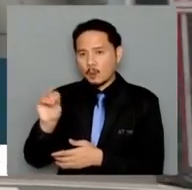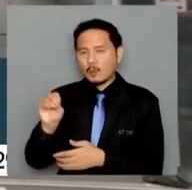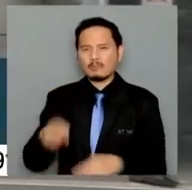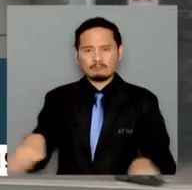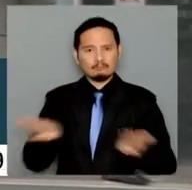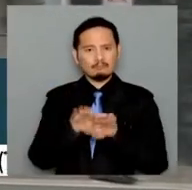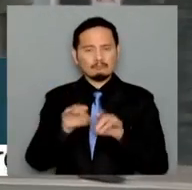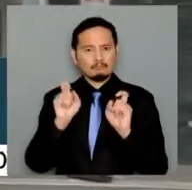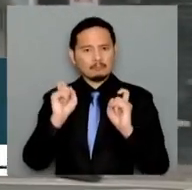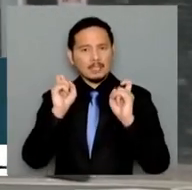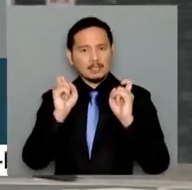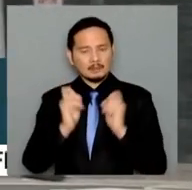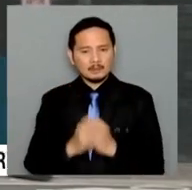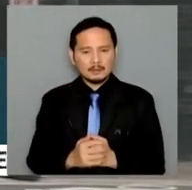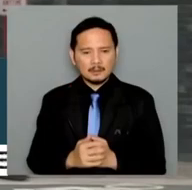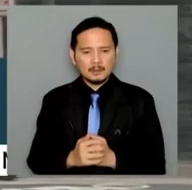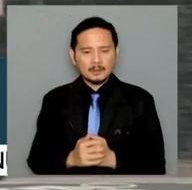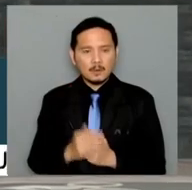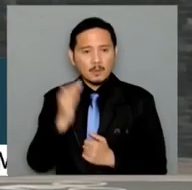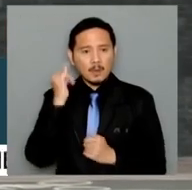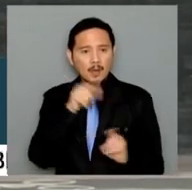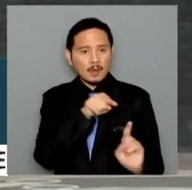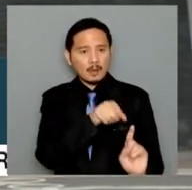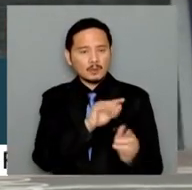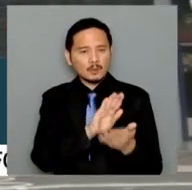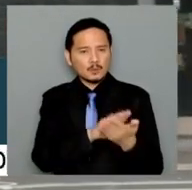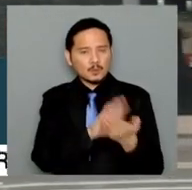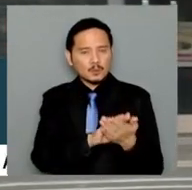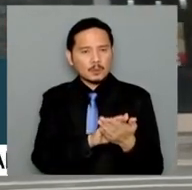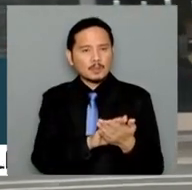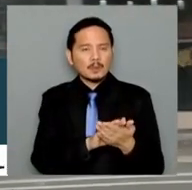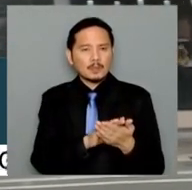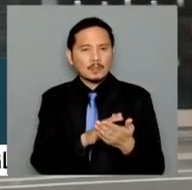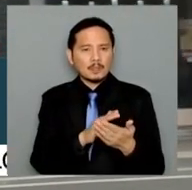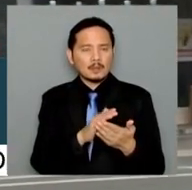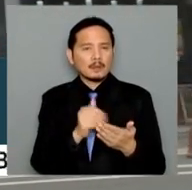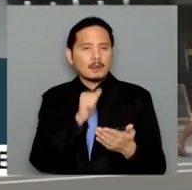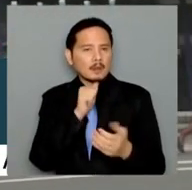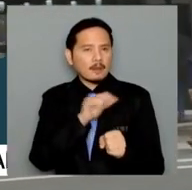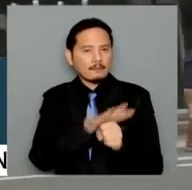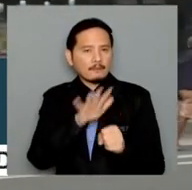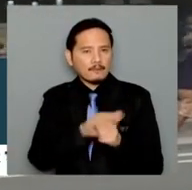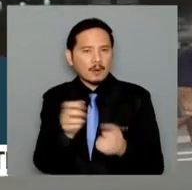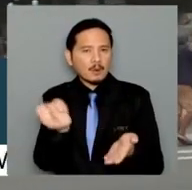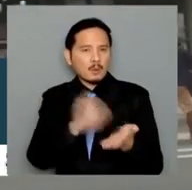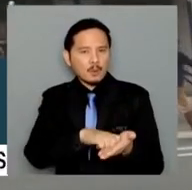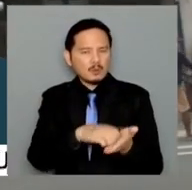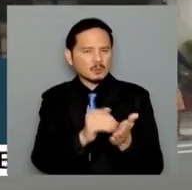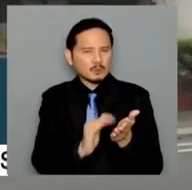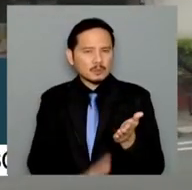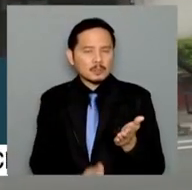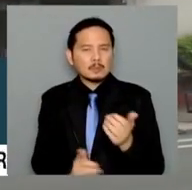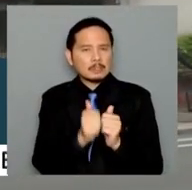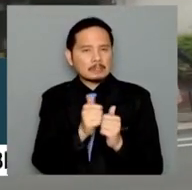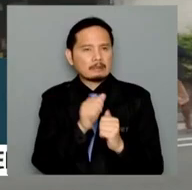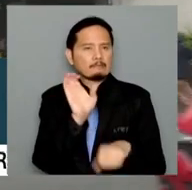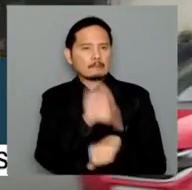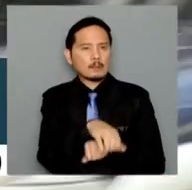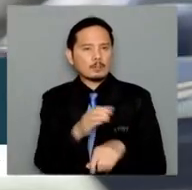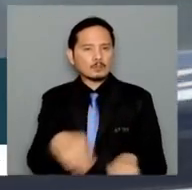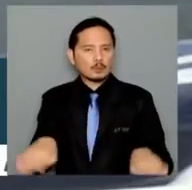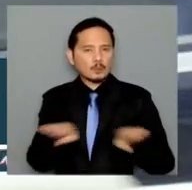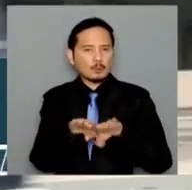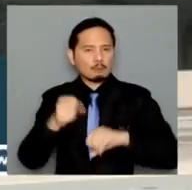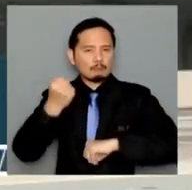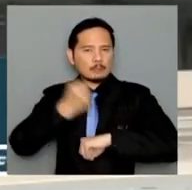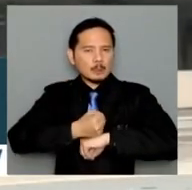the school may have failed to reach its target number of enrollees, forcing it to fold. As for the education department, it